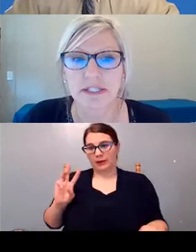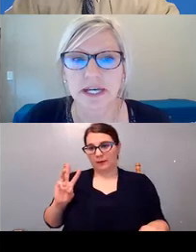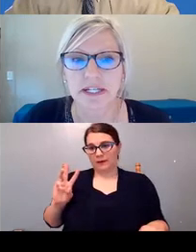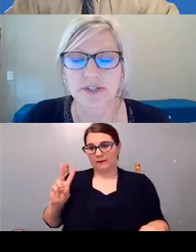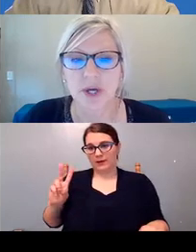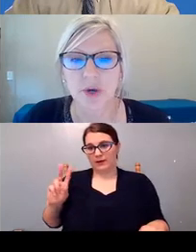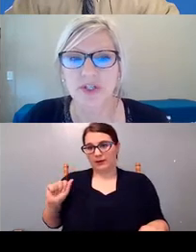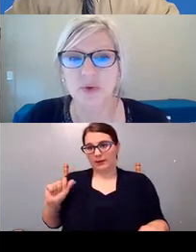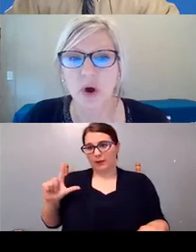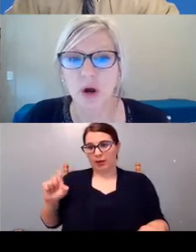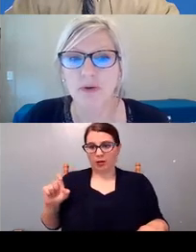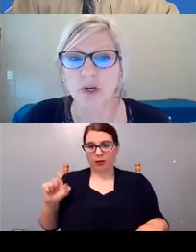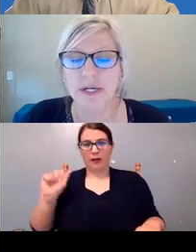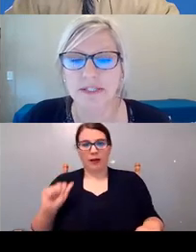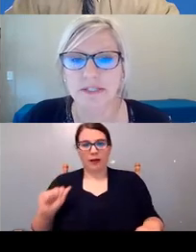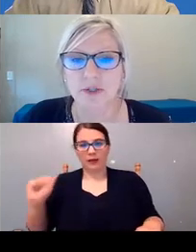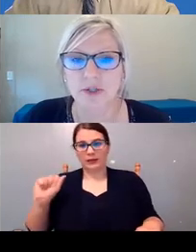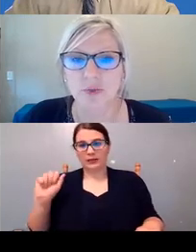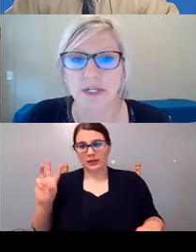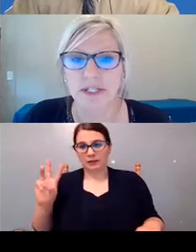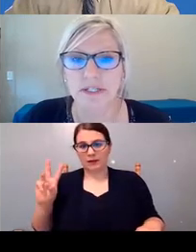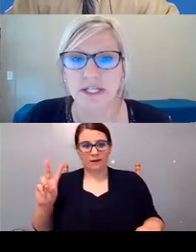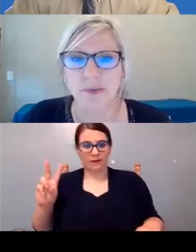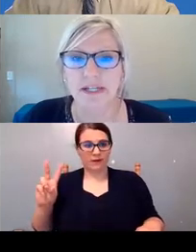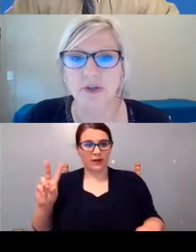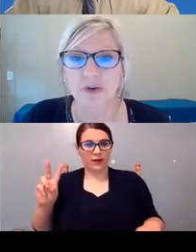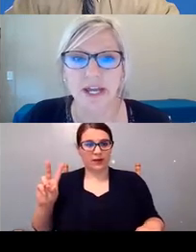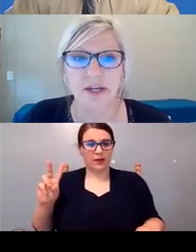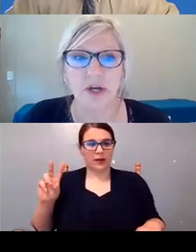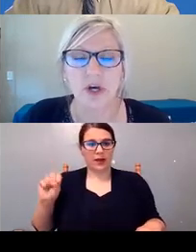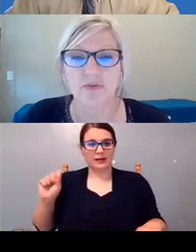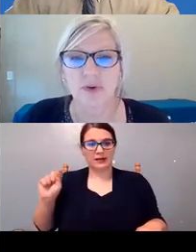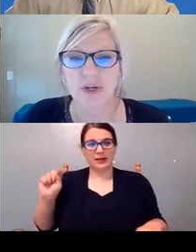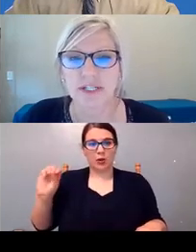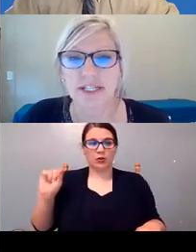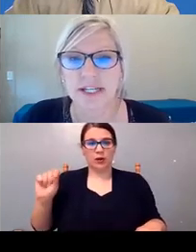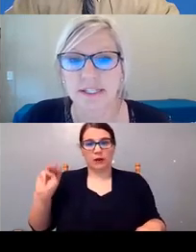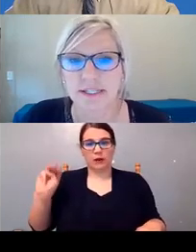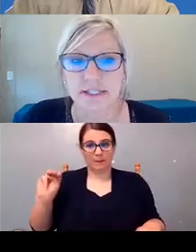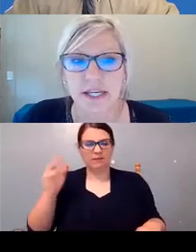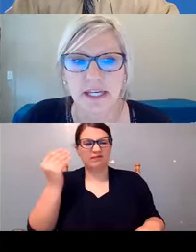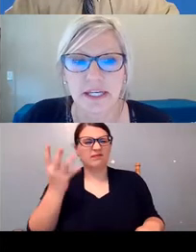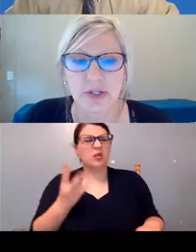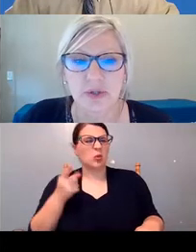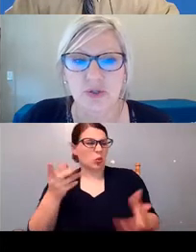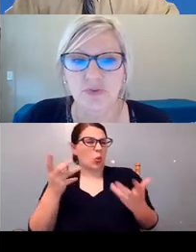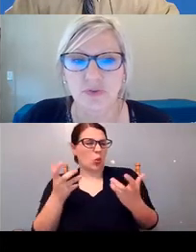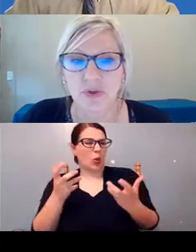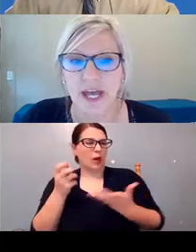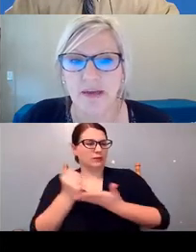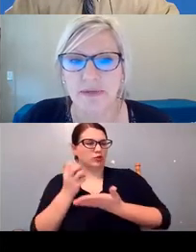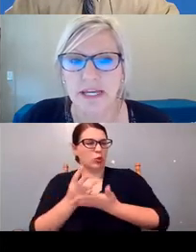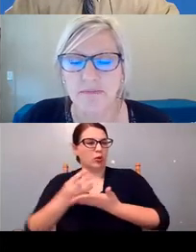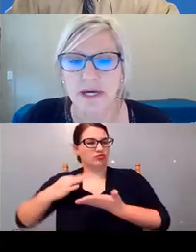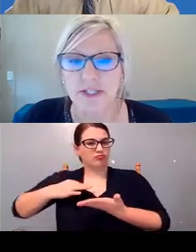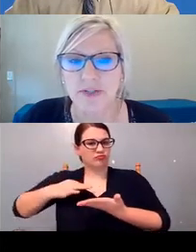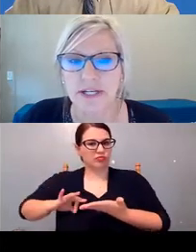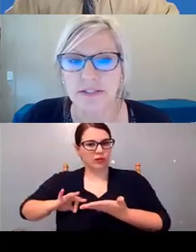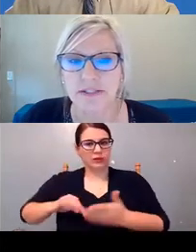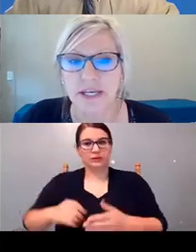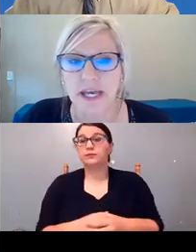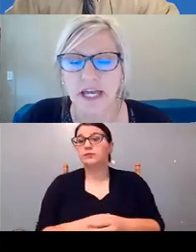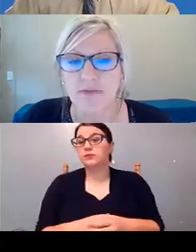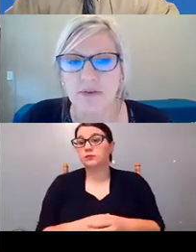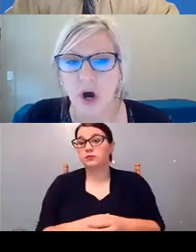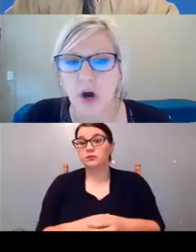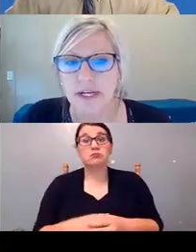wvable@wvsto.com to let us know that you are requesting social work continuing ed credit for your attendance. Include your full name and email